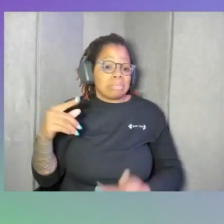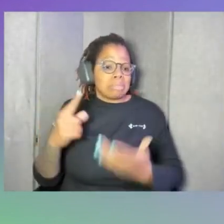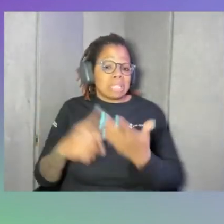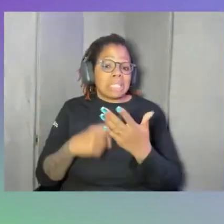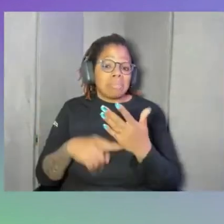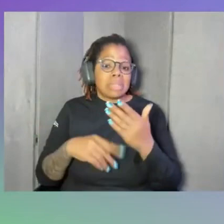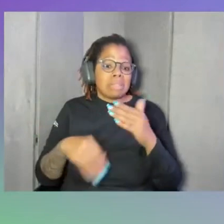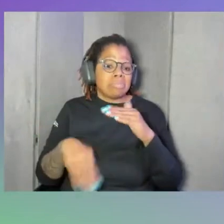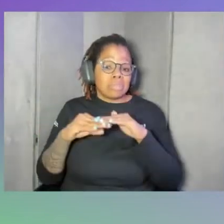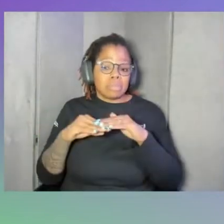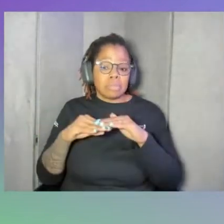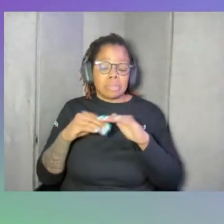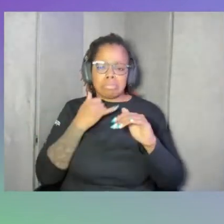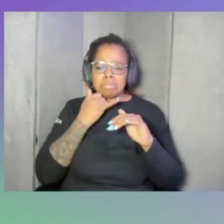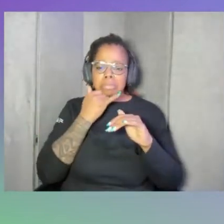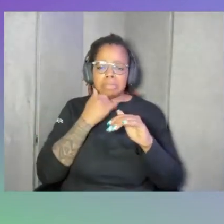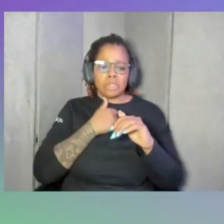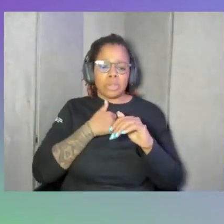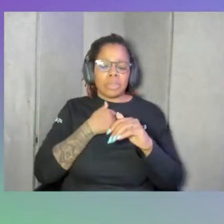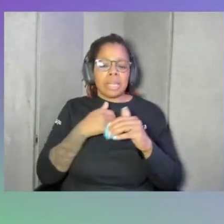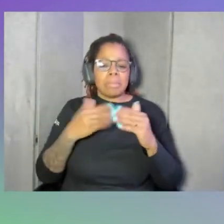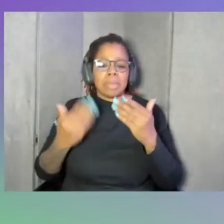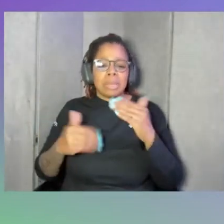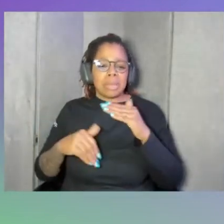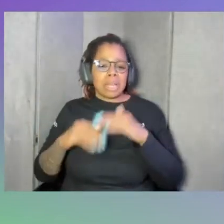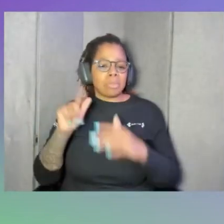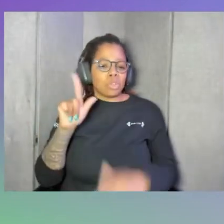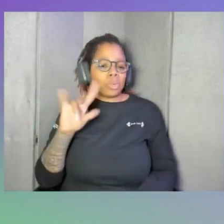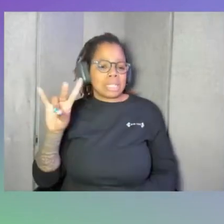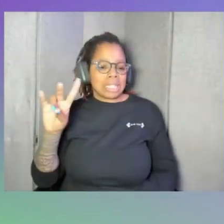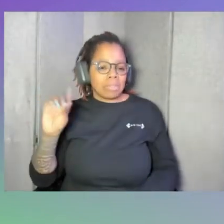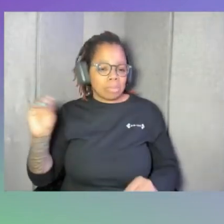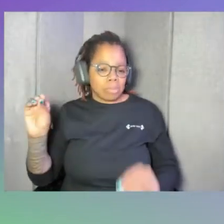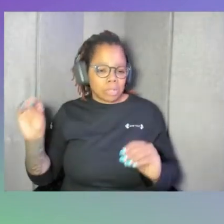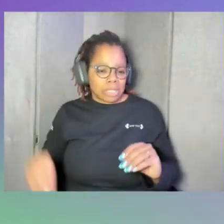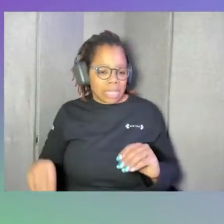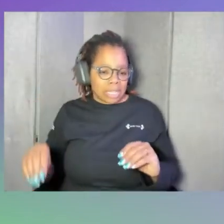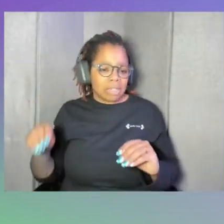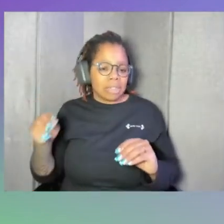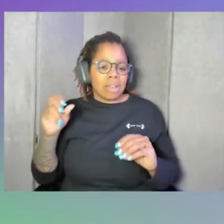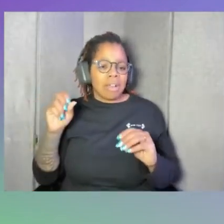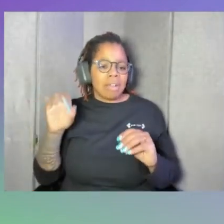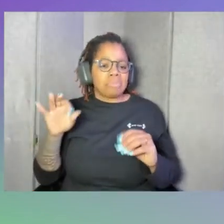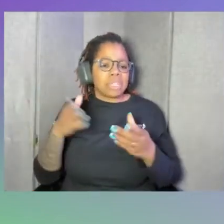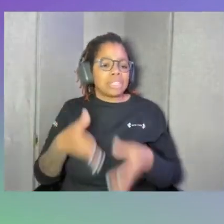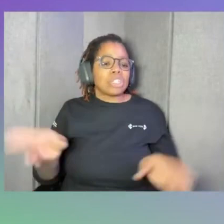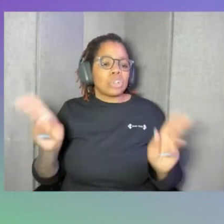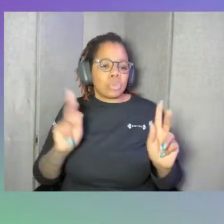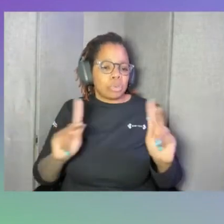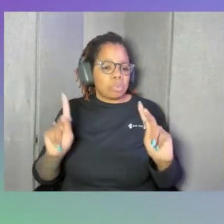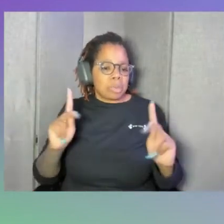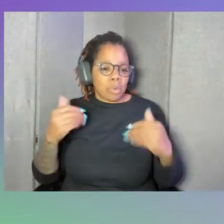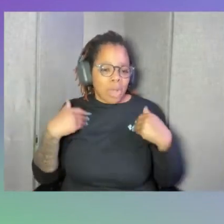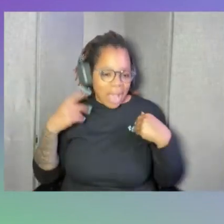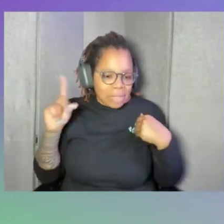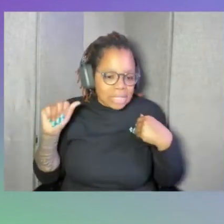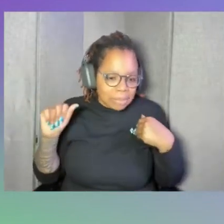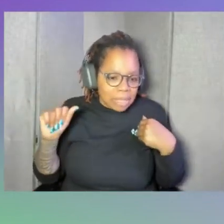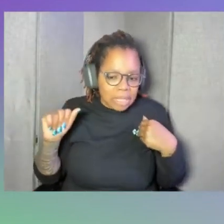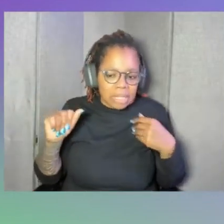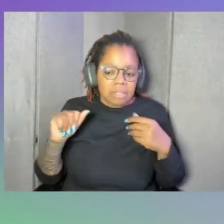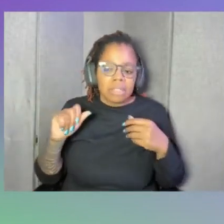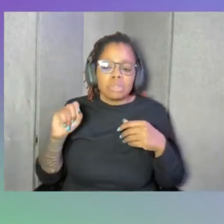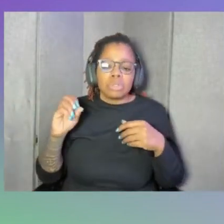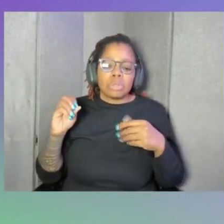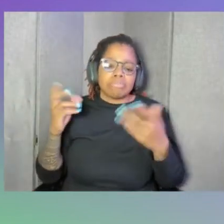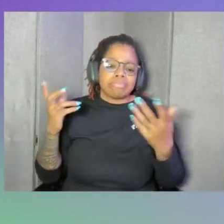to even up to 27% of the general population have disabilities.